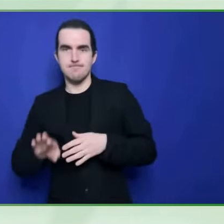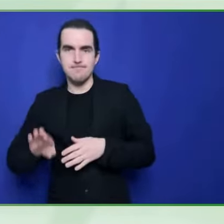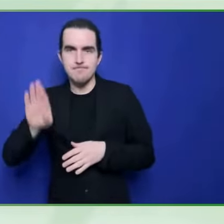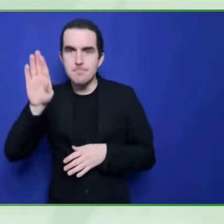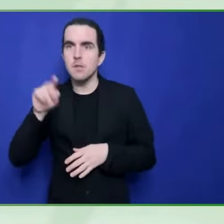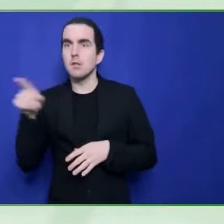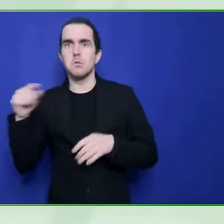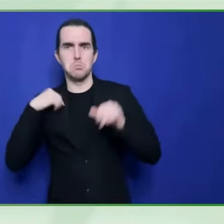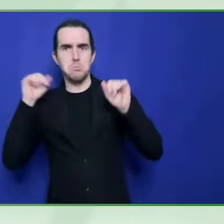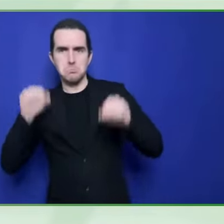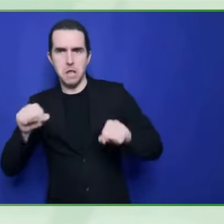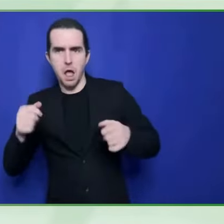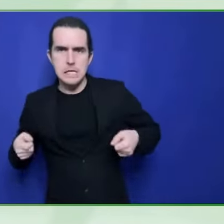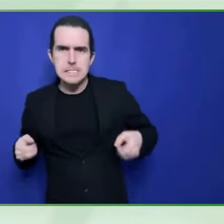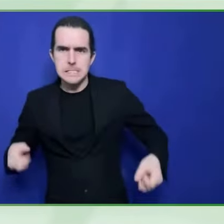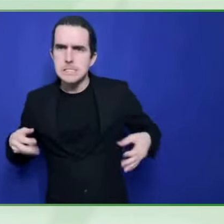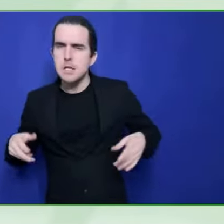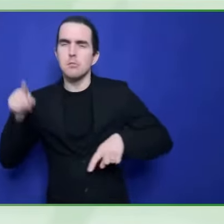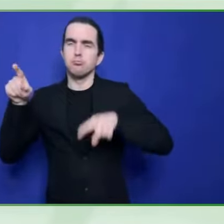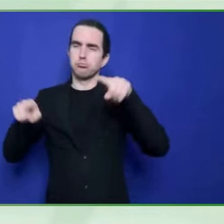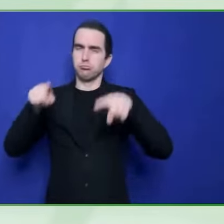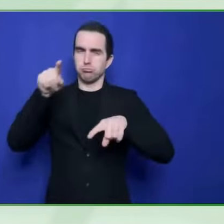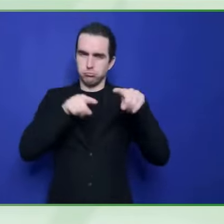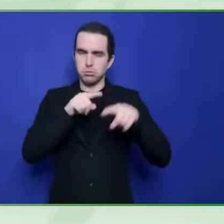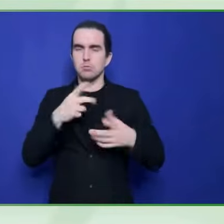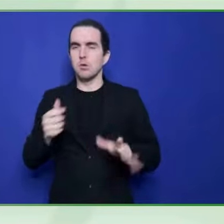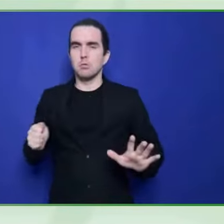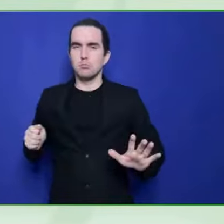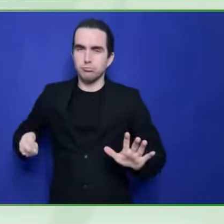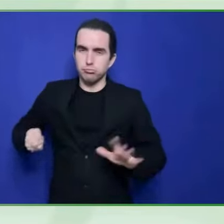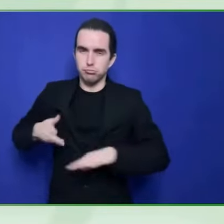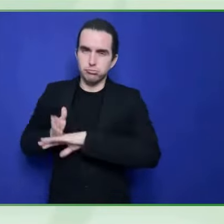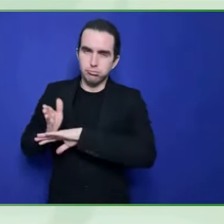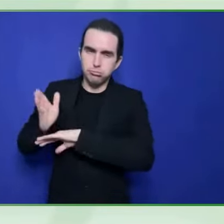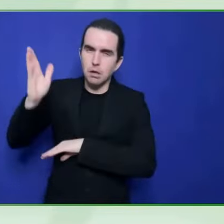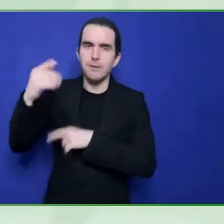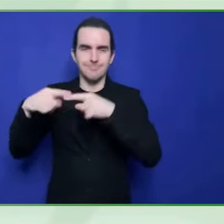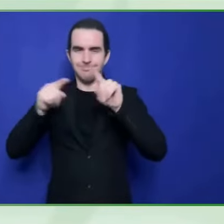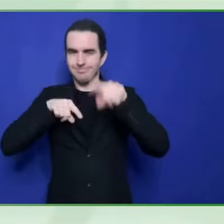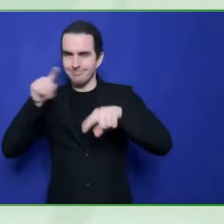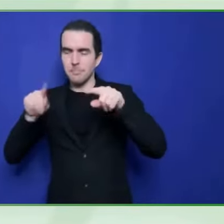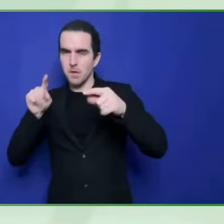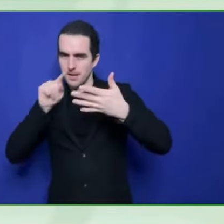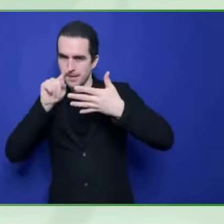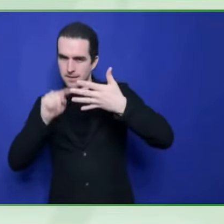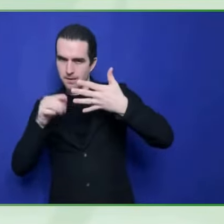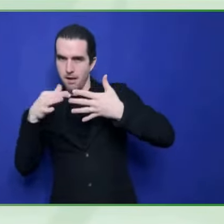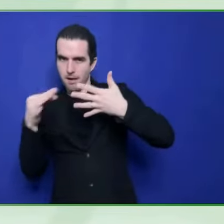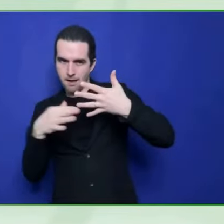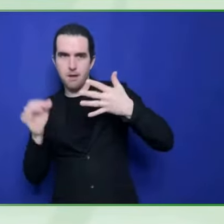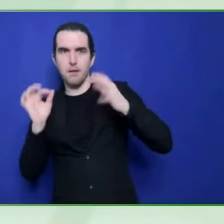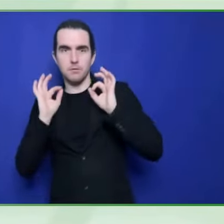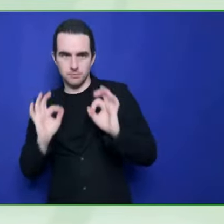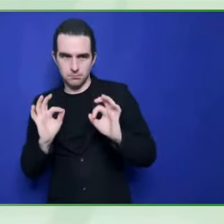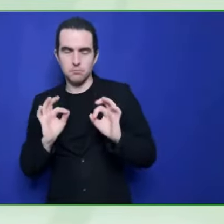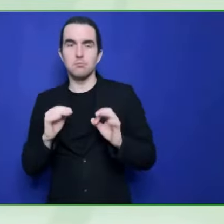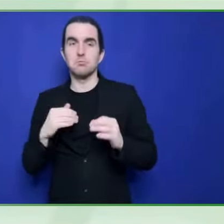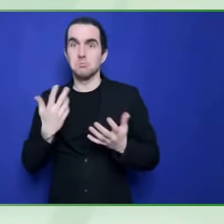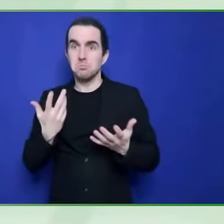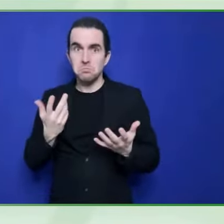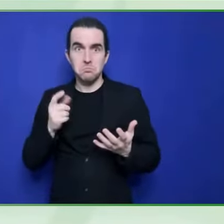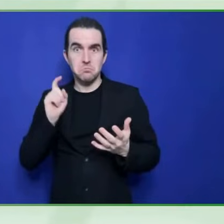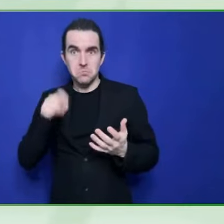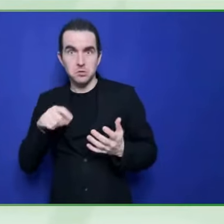that I won't mention by name, there's this basic assumption that all travelers are